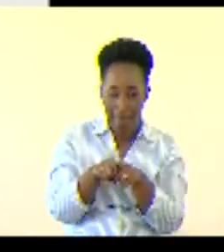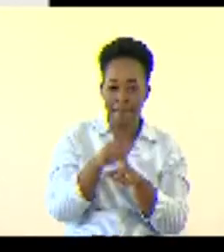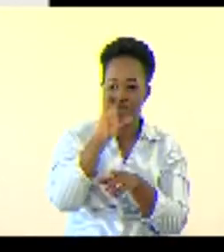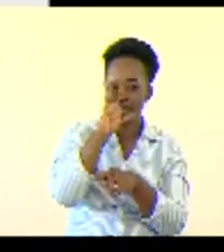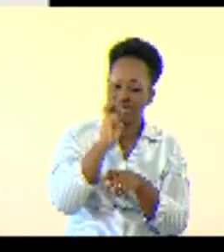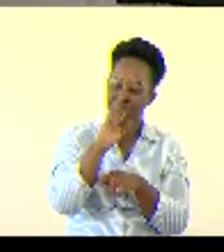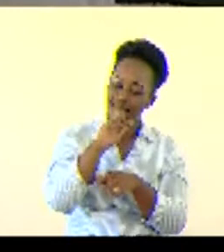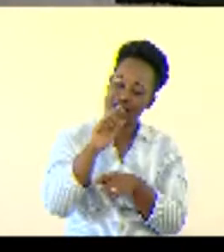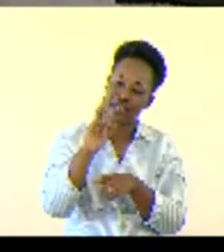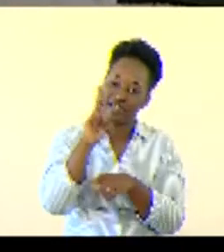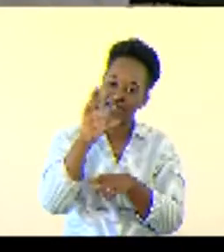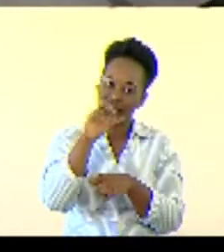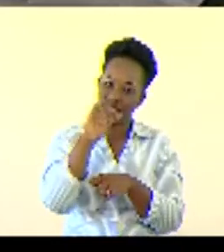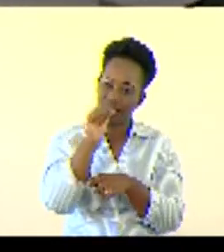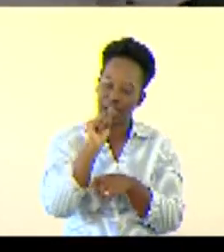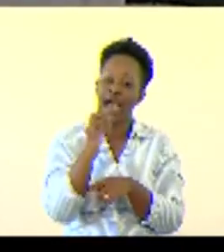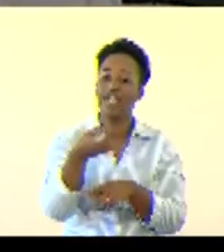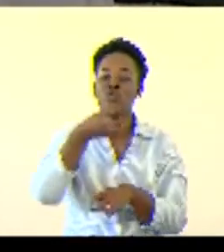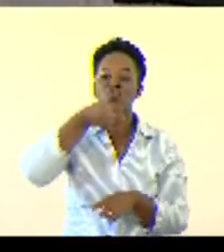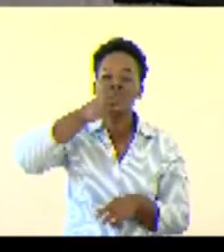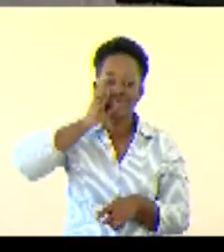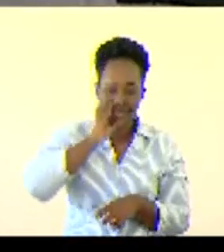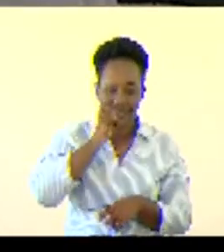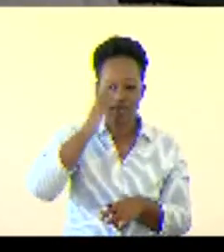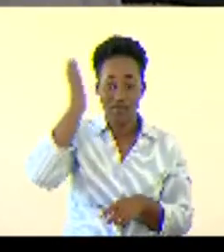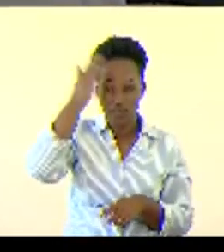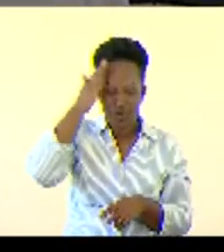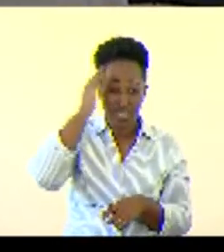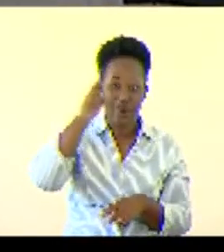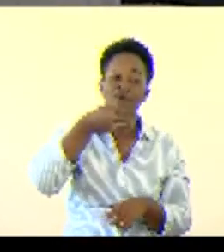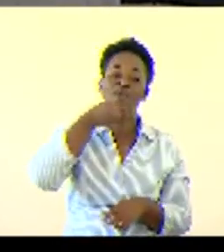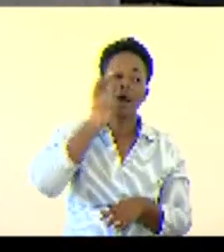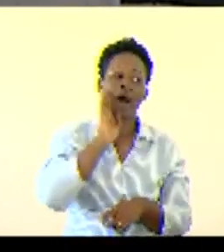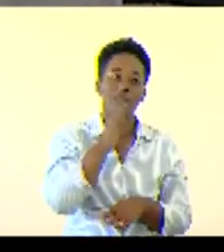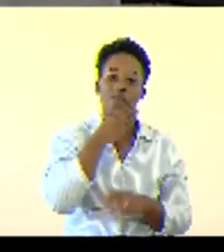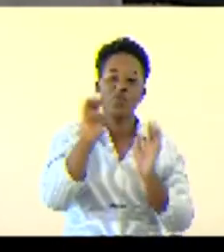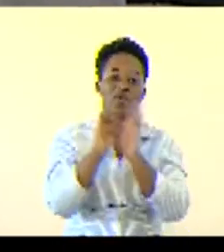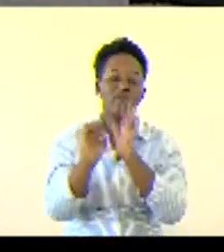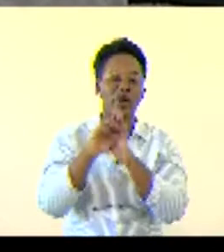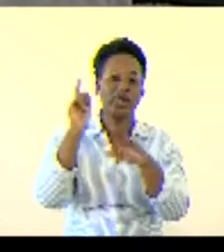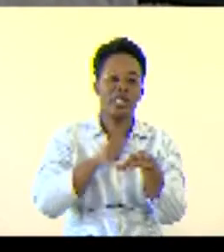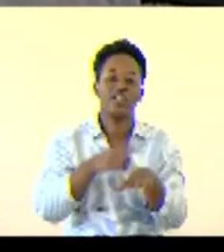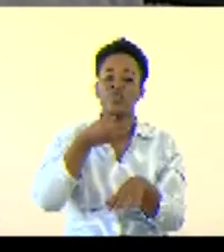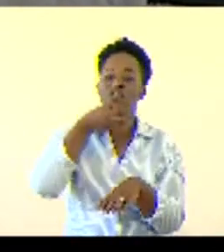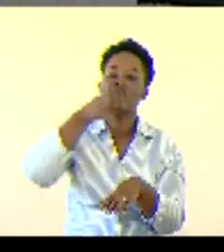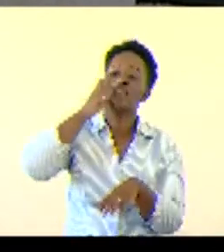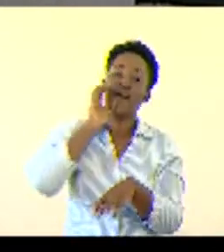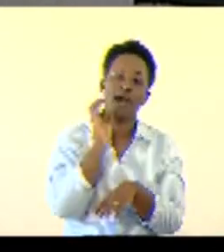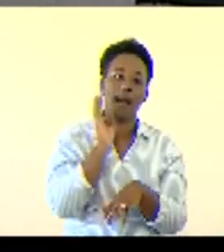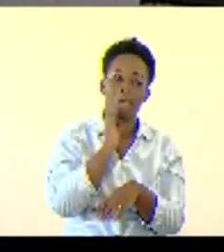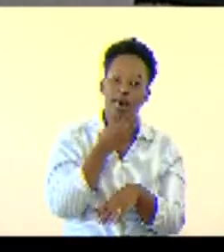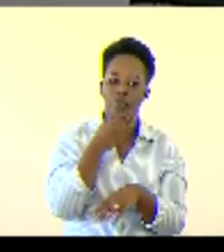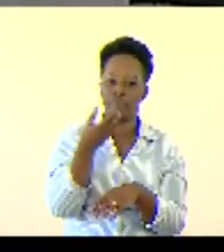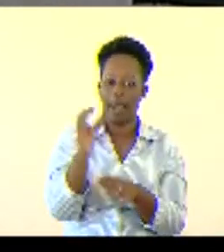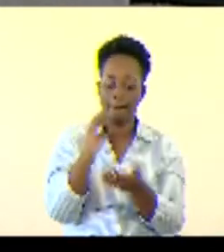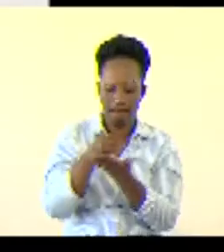drinking. You know how to drink water. So taking substance, when you are drinking water, you take it from the cup, you take